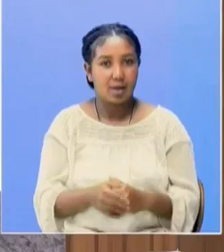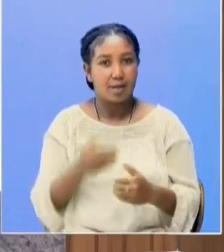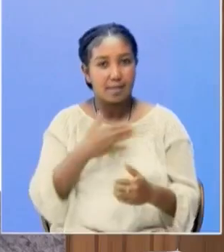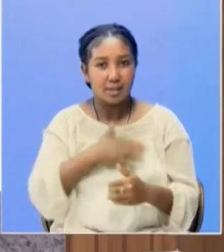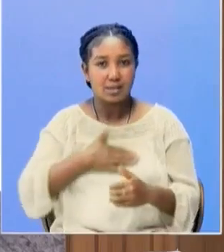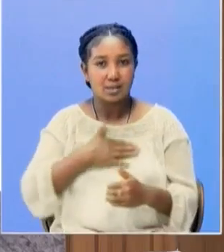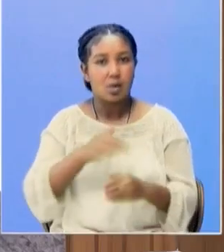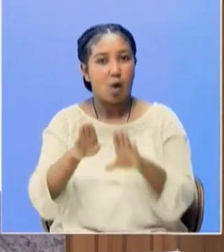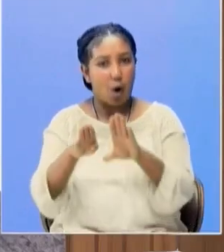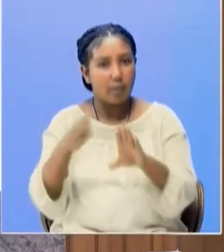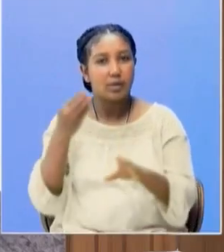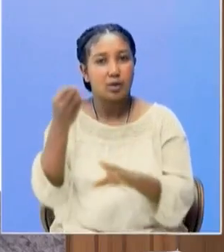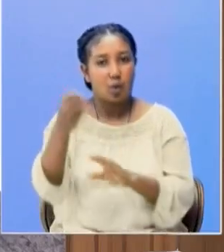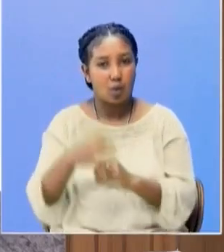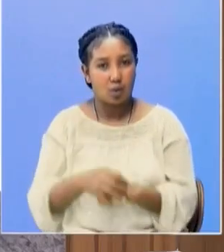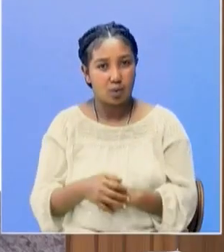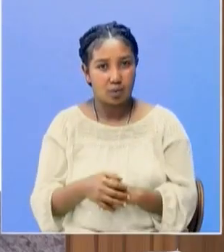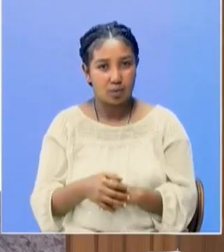Please, open the door.